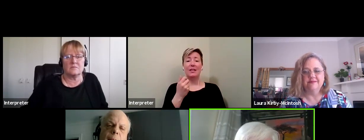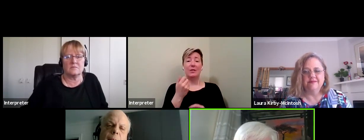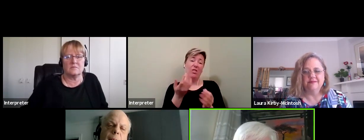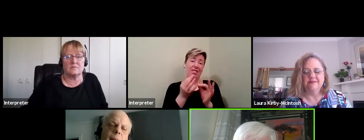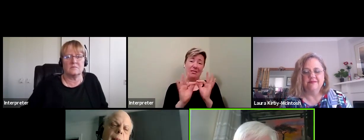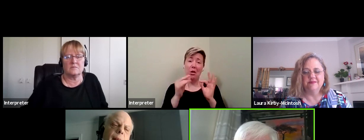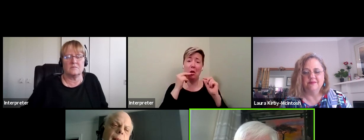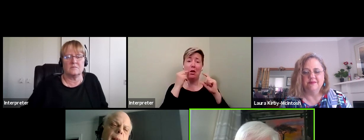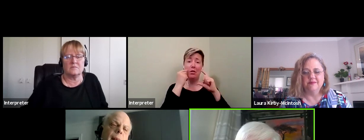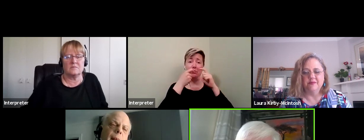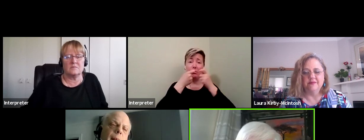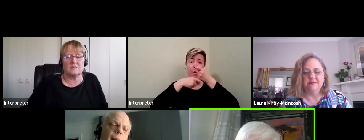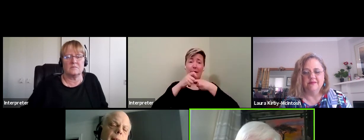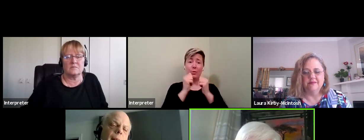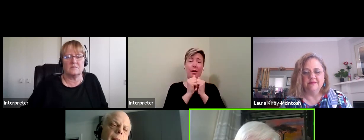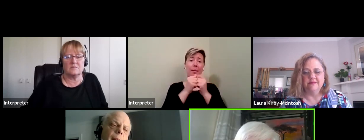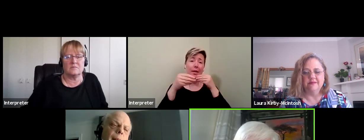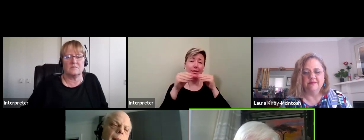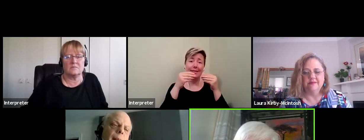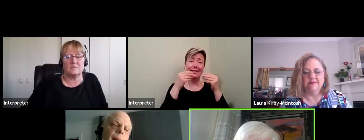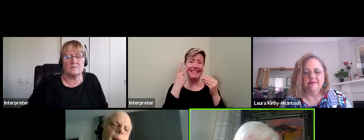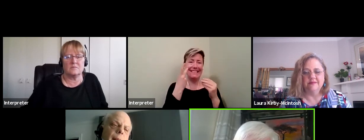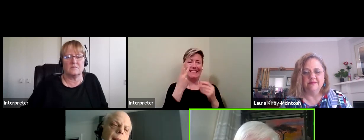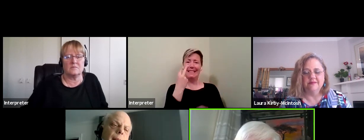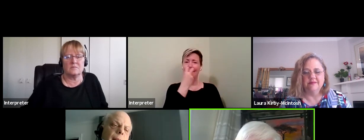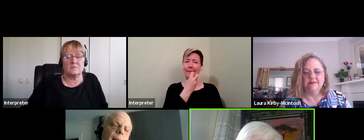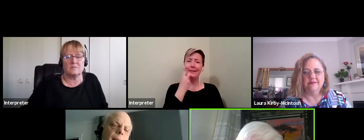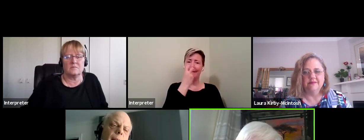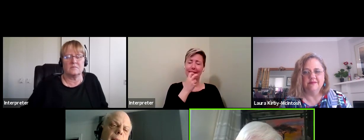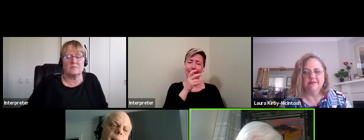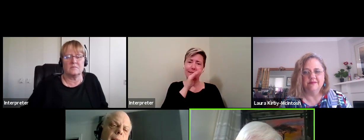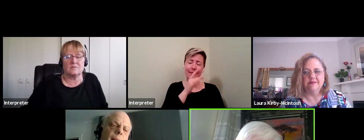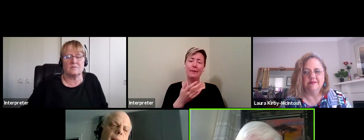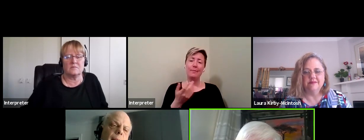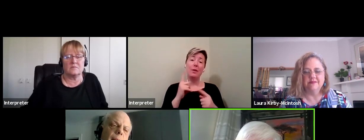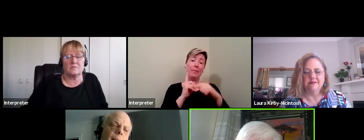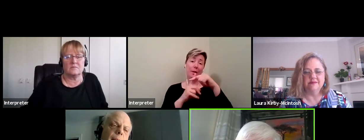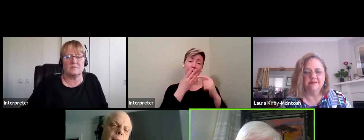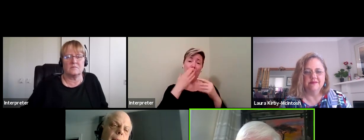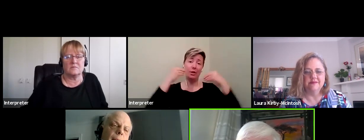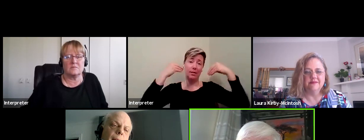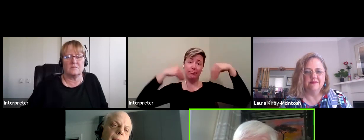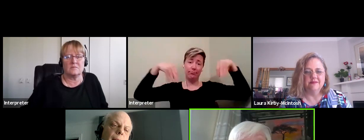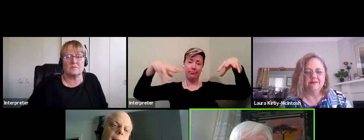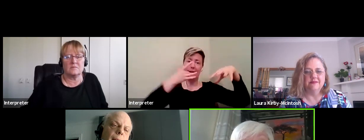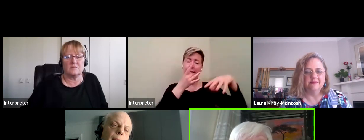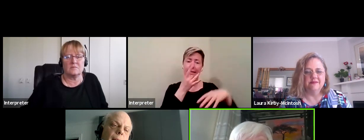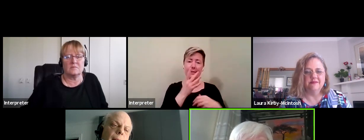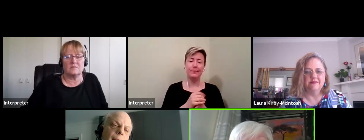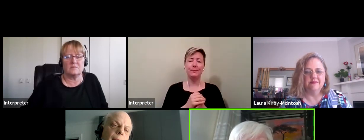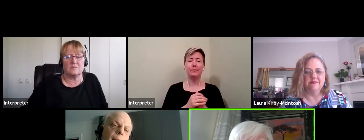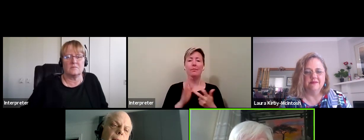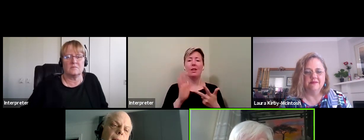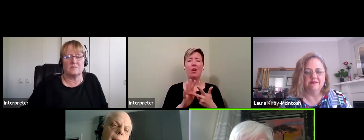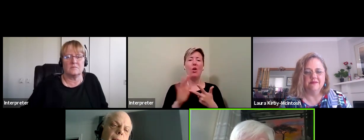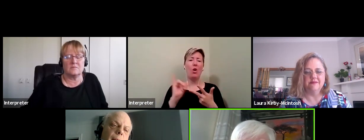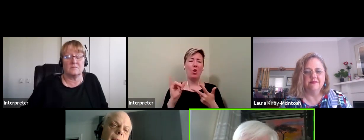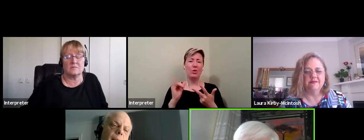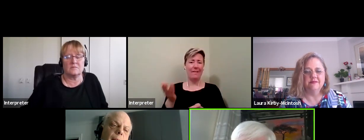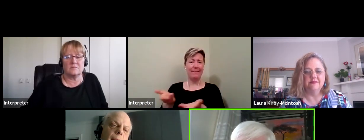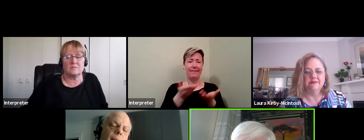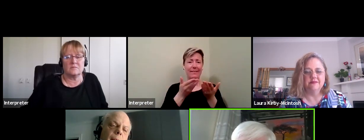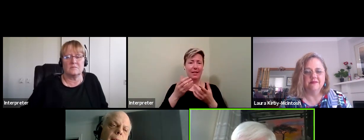accommodation, but needs to have good lighting as well. They also have to think about portable assistive listening equipment. So